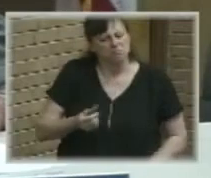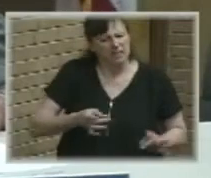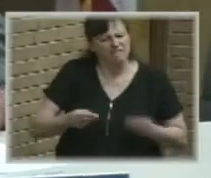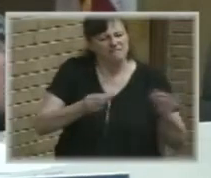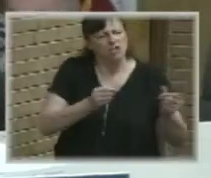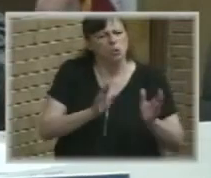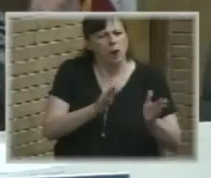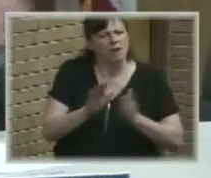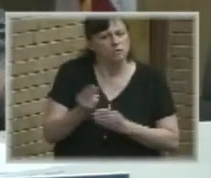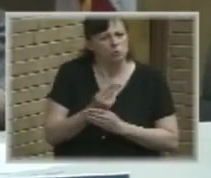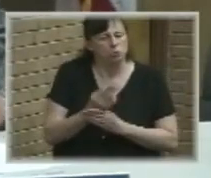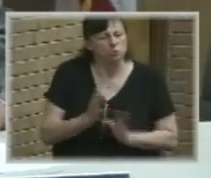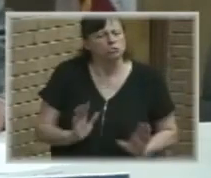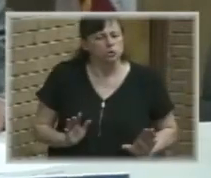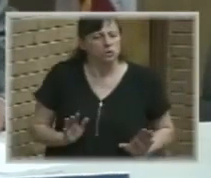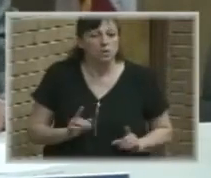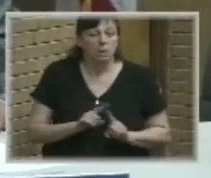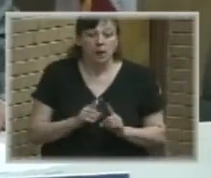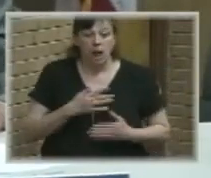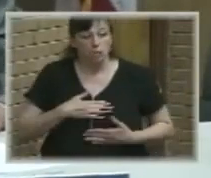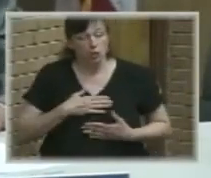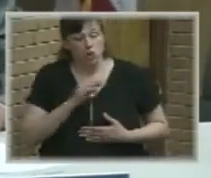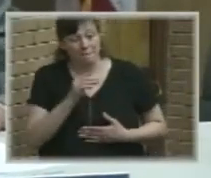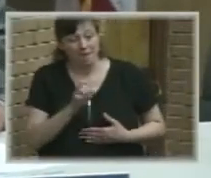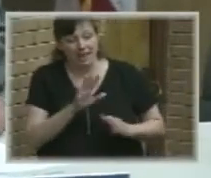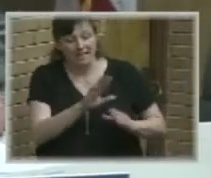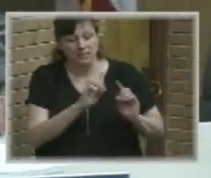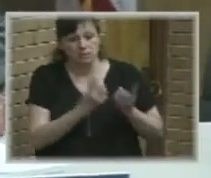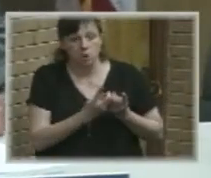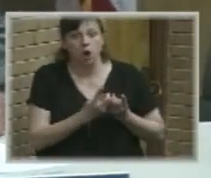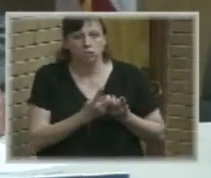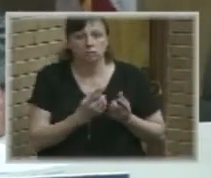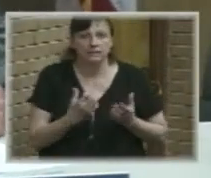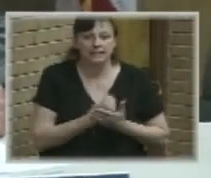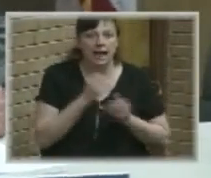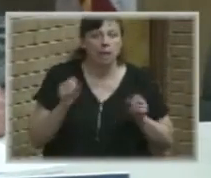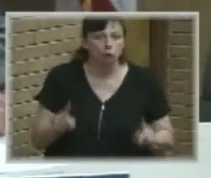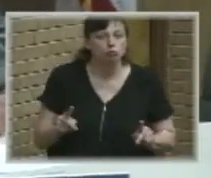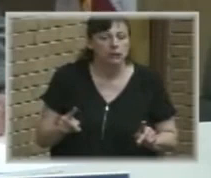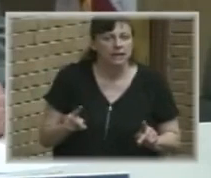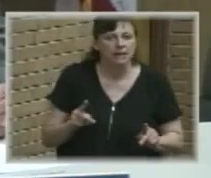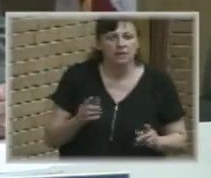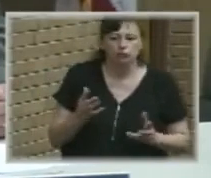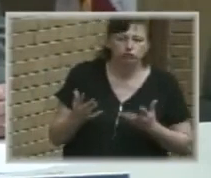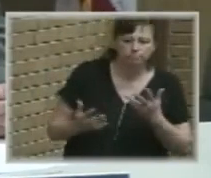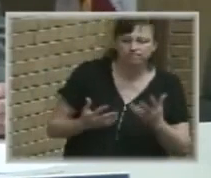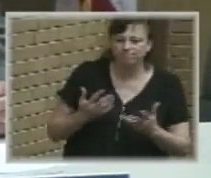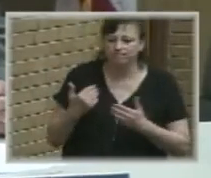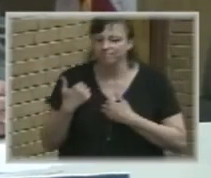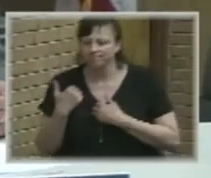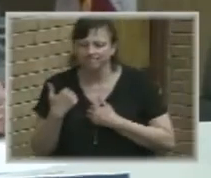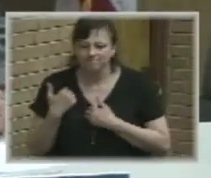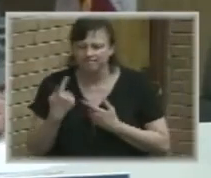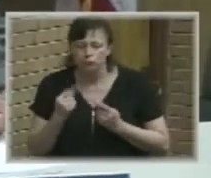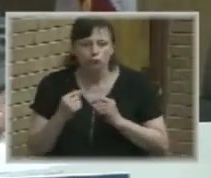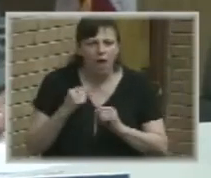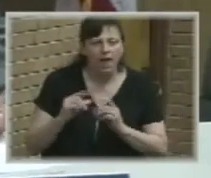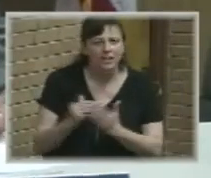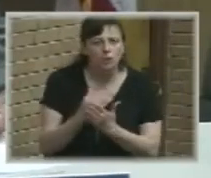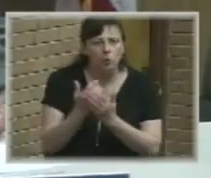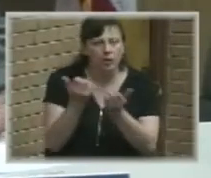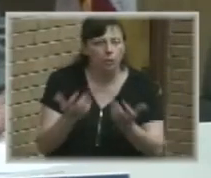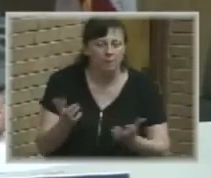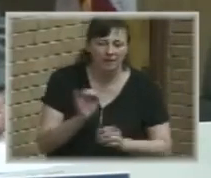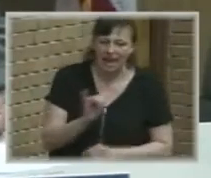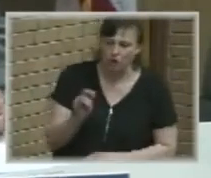I appreciate Mike's department taking the opportunity and the burden of trying out a new piece of equipment. And